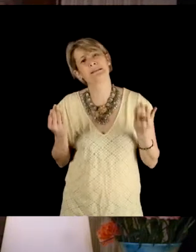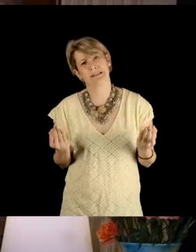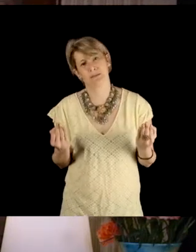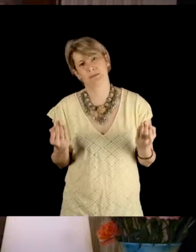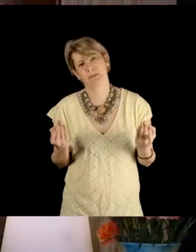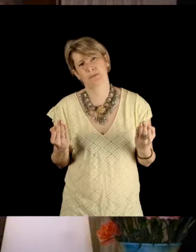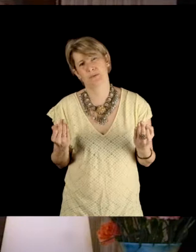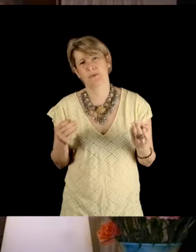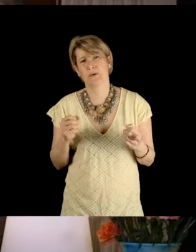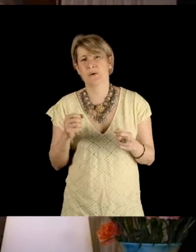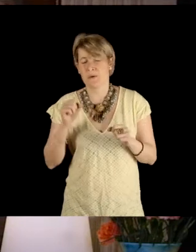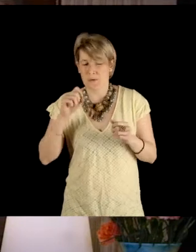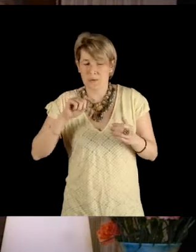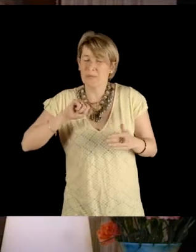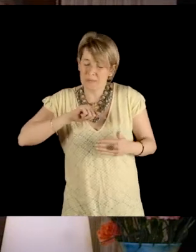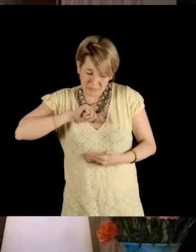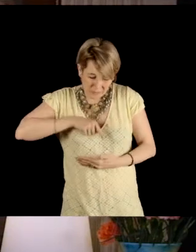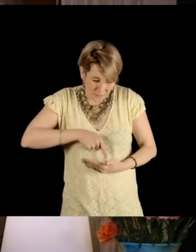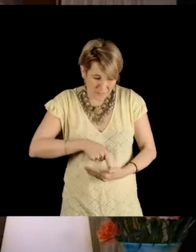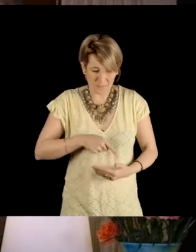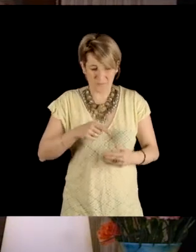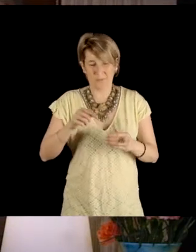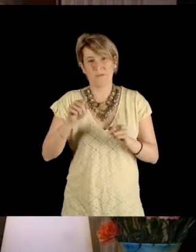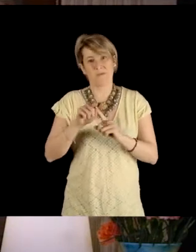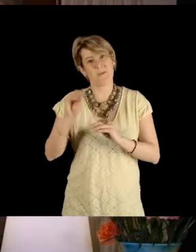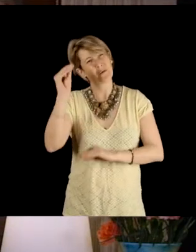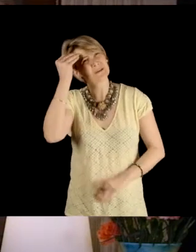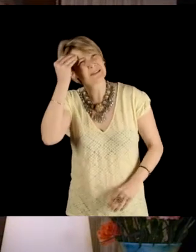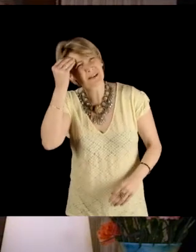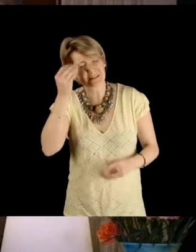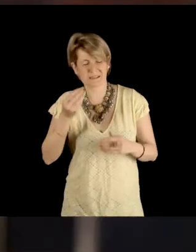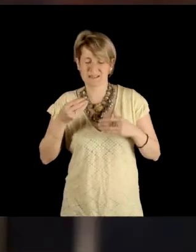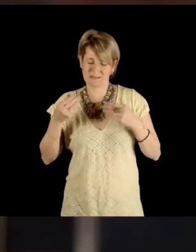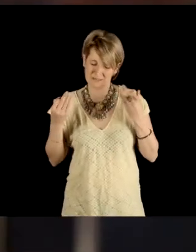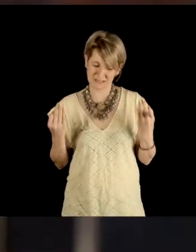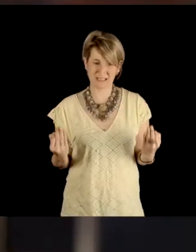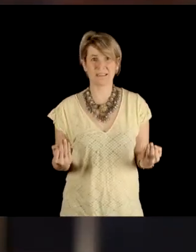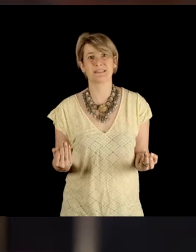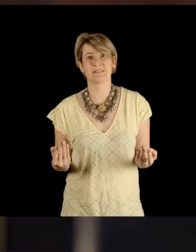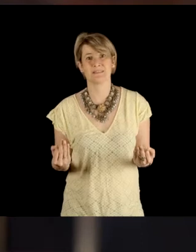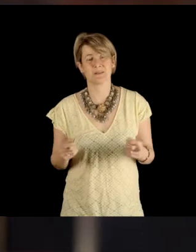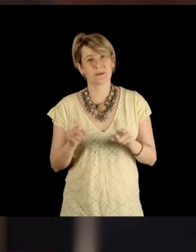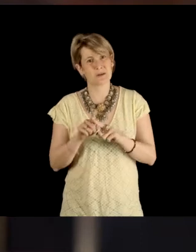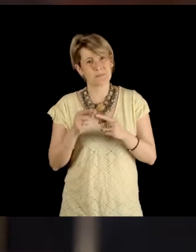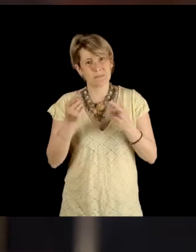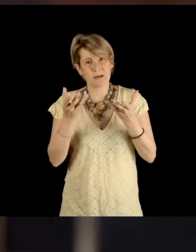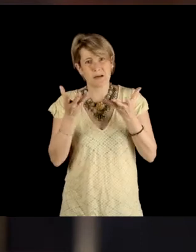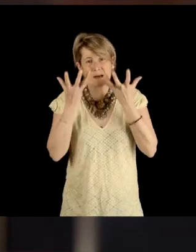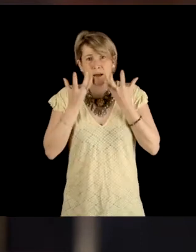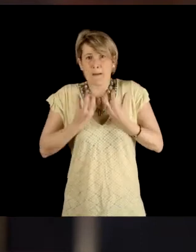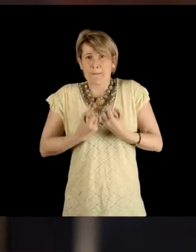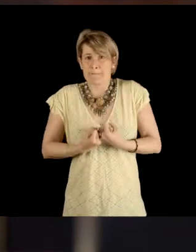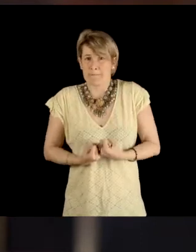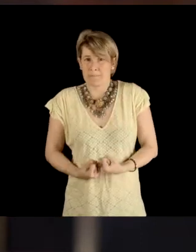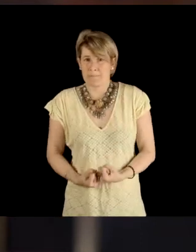meditative consciousness, also called samadhi in ancient literature, lasts for a few seconds or few minutes.